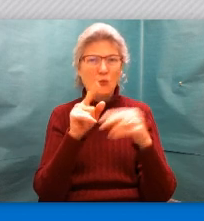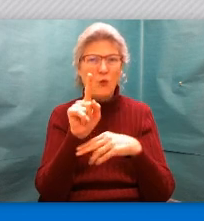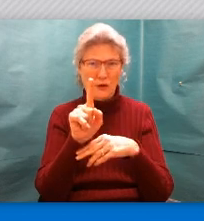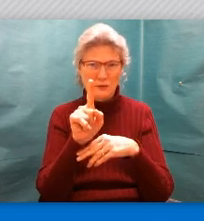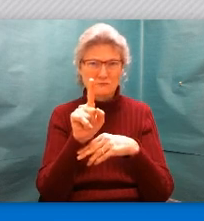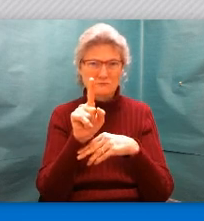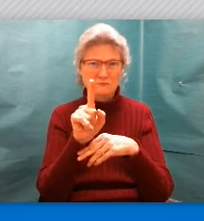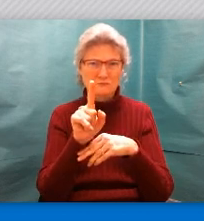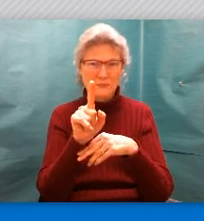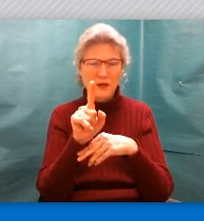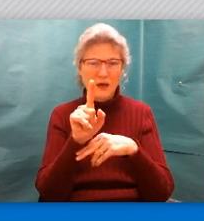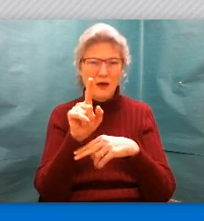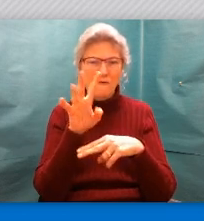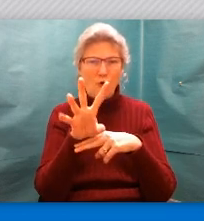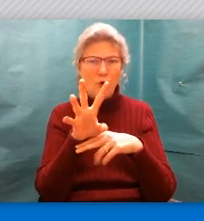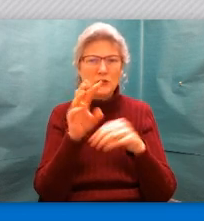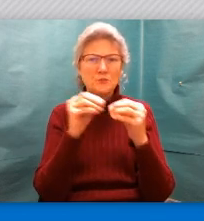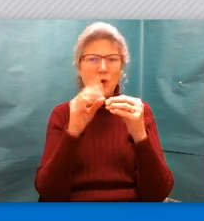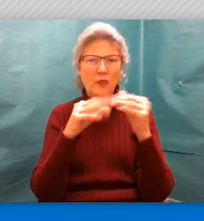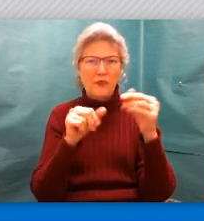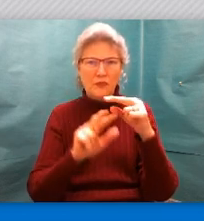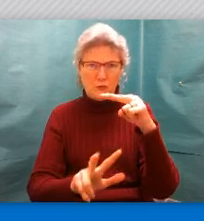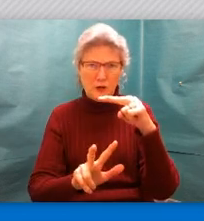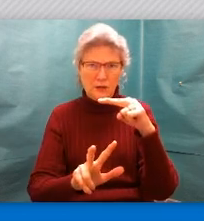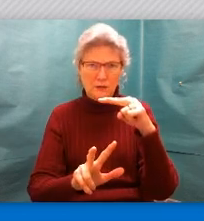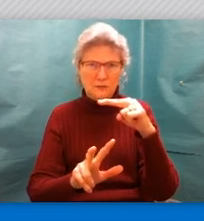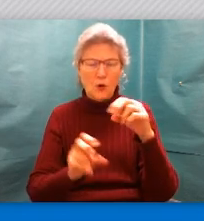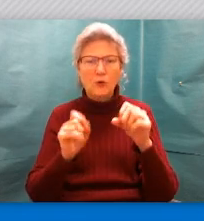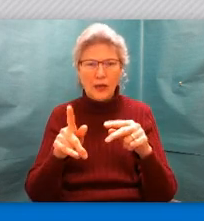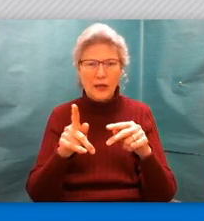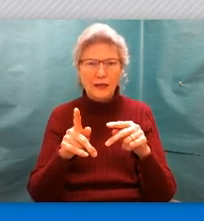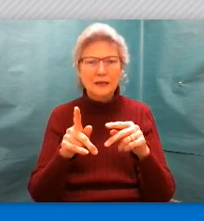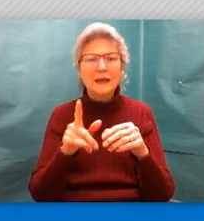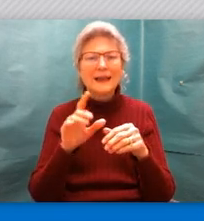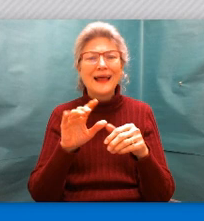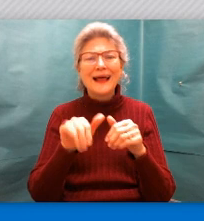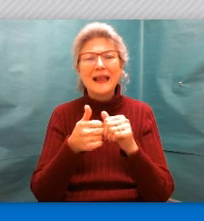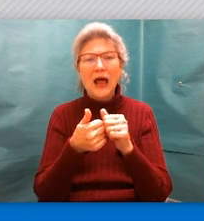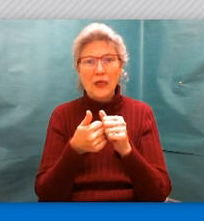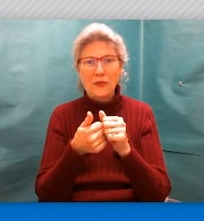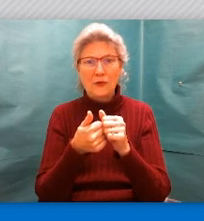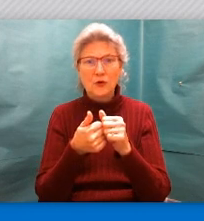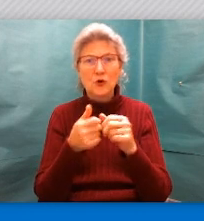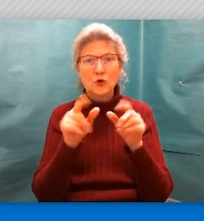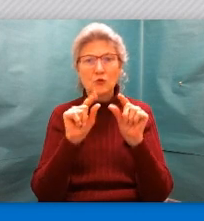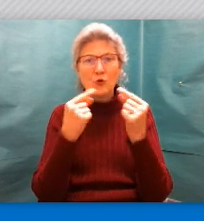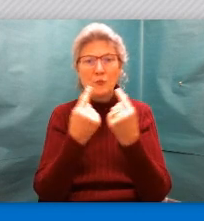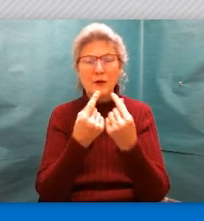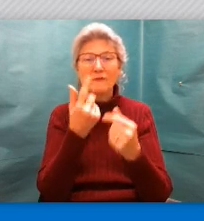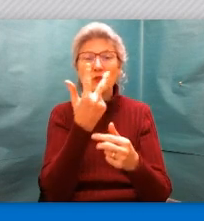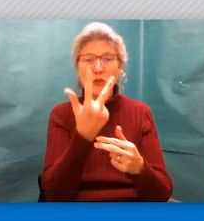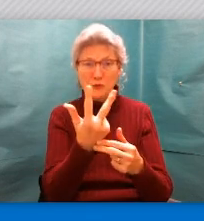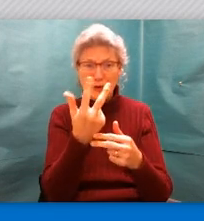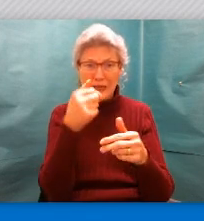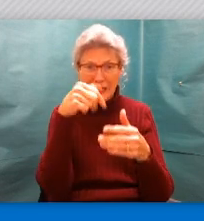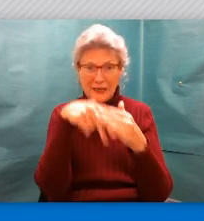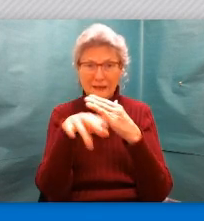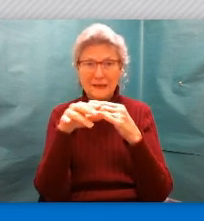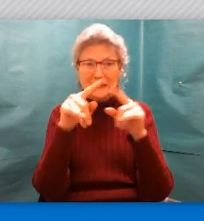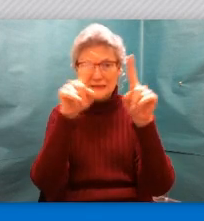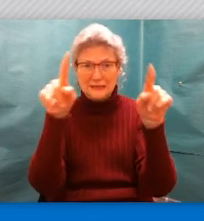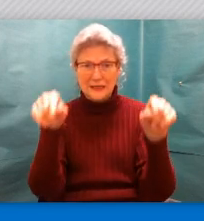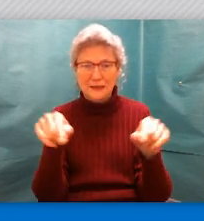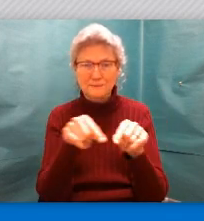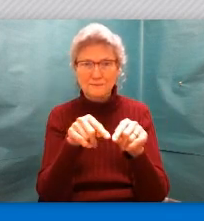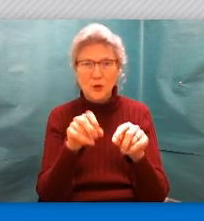1. Let's find another equivalent form. There's another group of 3 in this